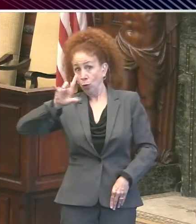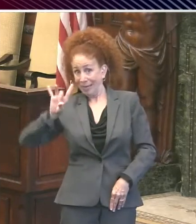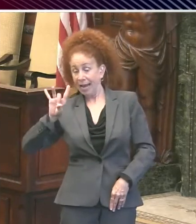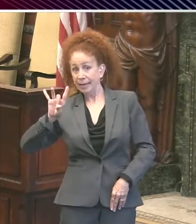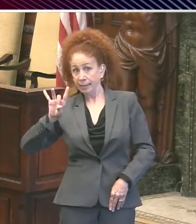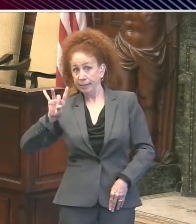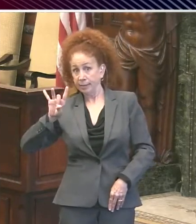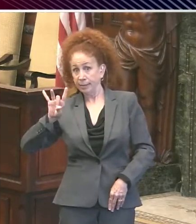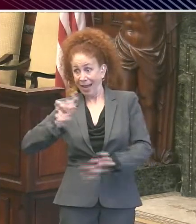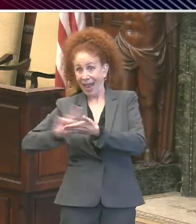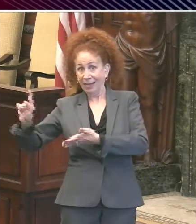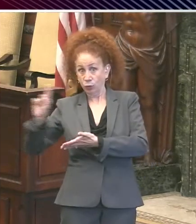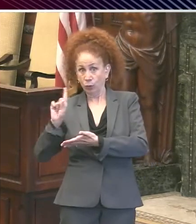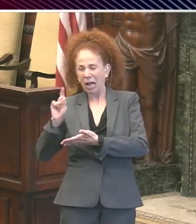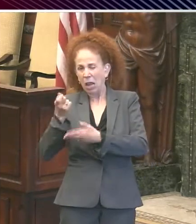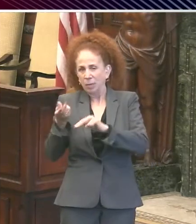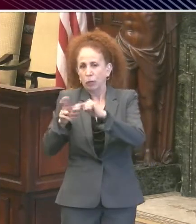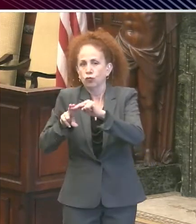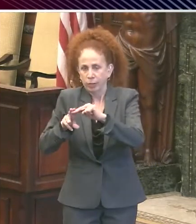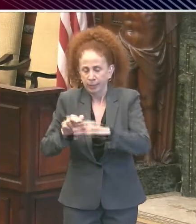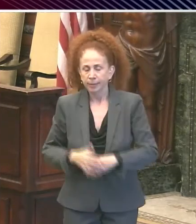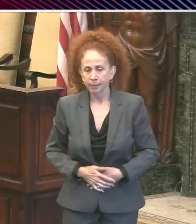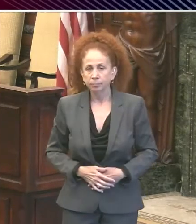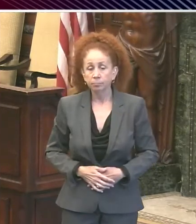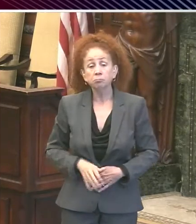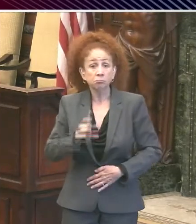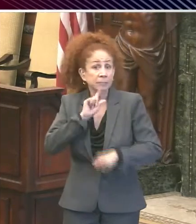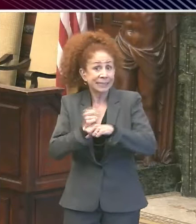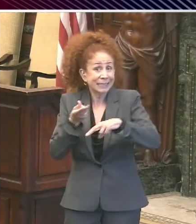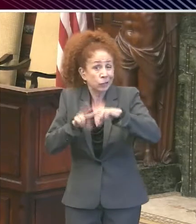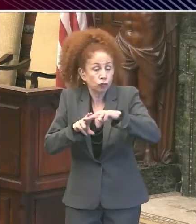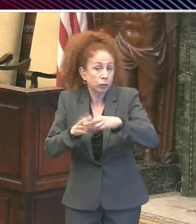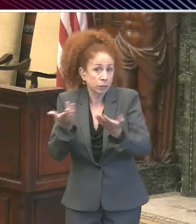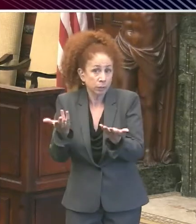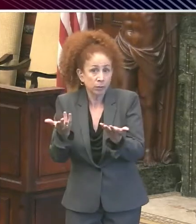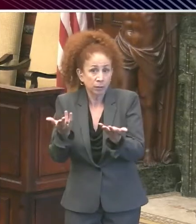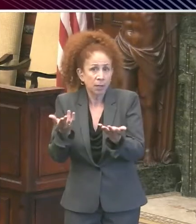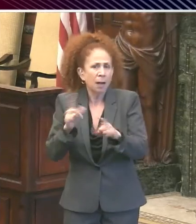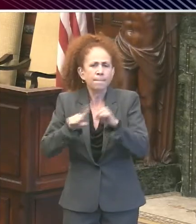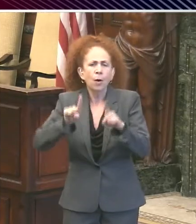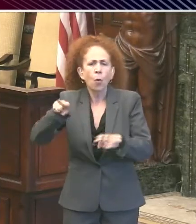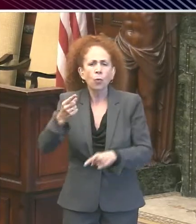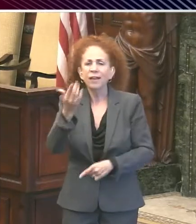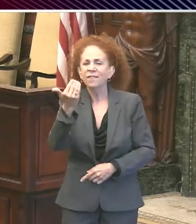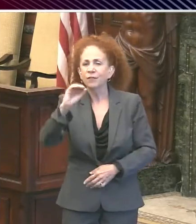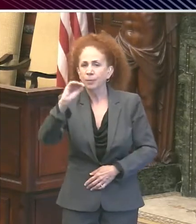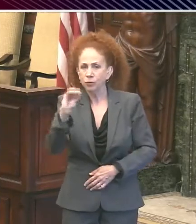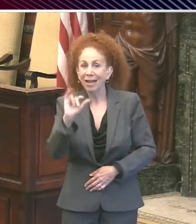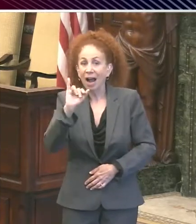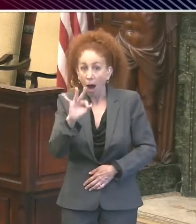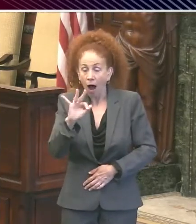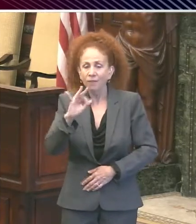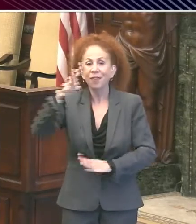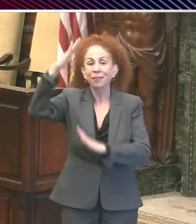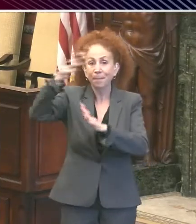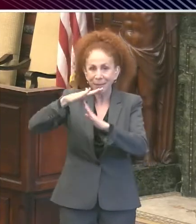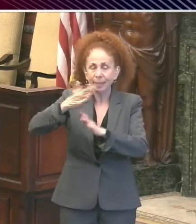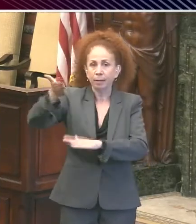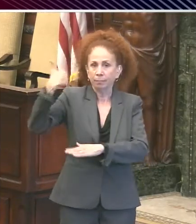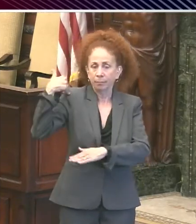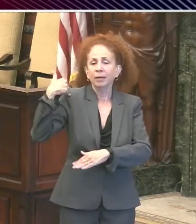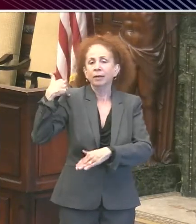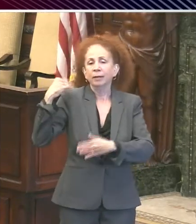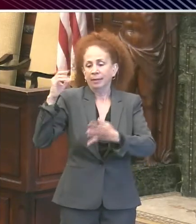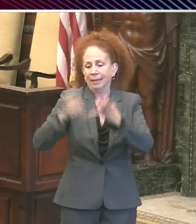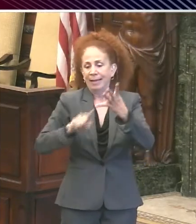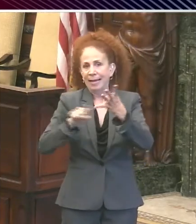in the region 1 week ago. And so that is an increase. Still, though, it's only 15% of the peak of where we were in late